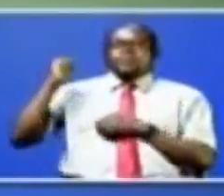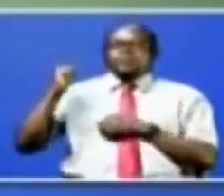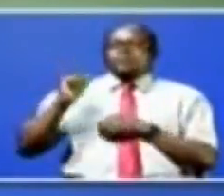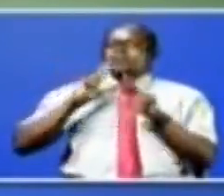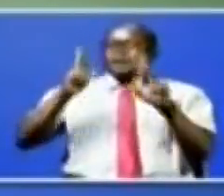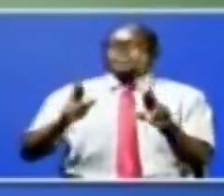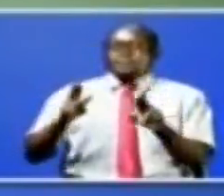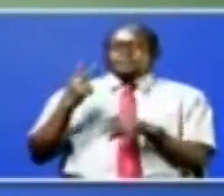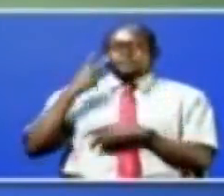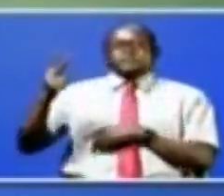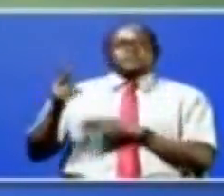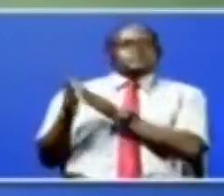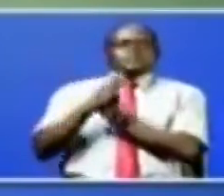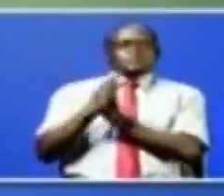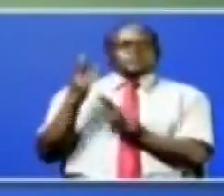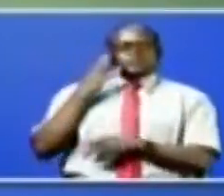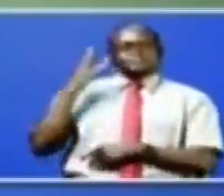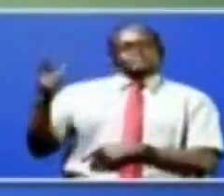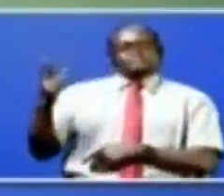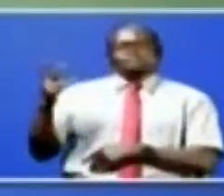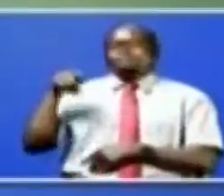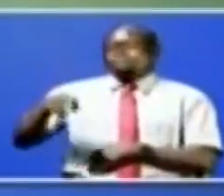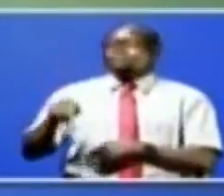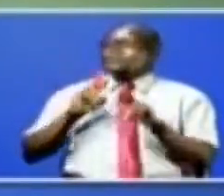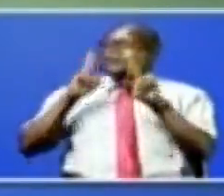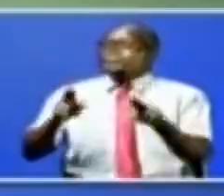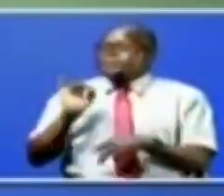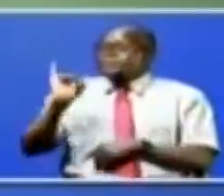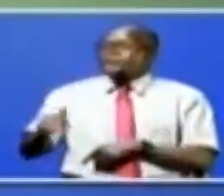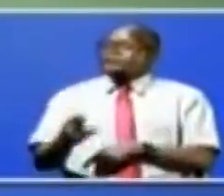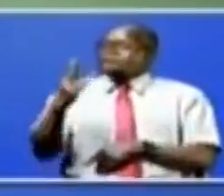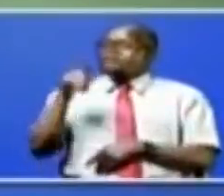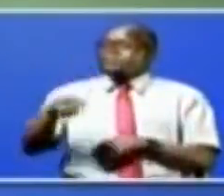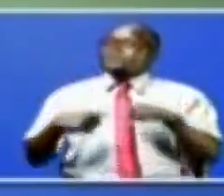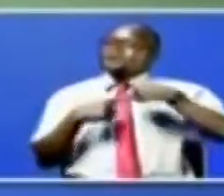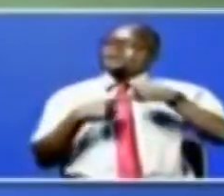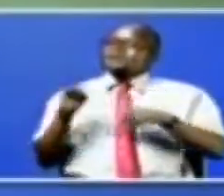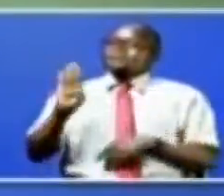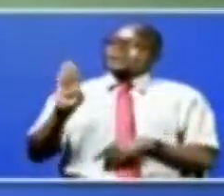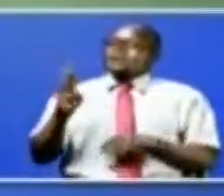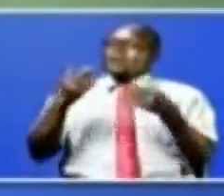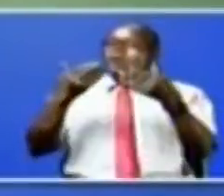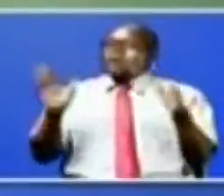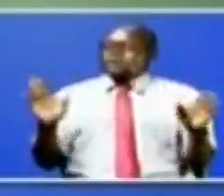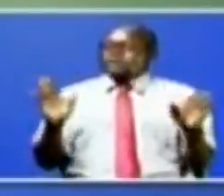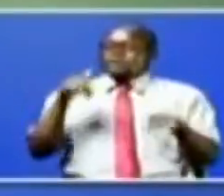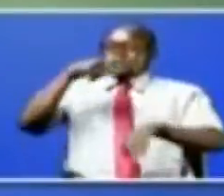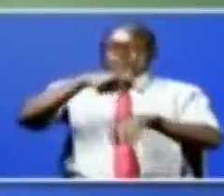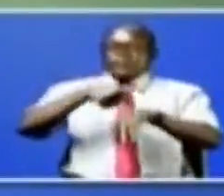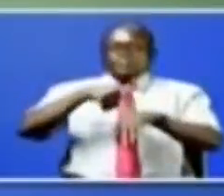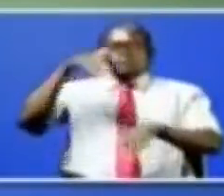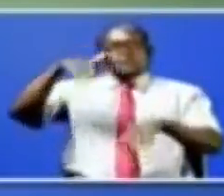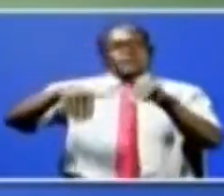reporter Chris Thairu now informs us, there are reports that 4.6 billion shillings could have been lost during the run-up